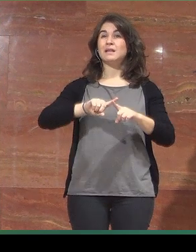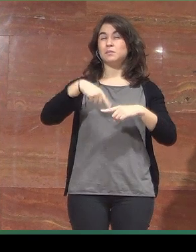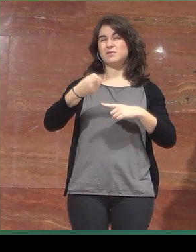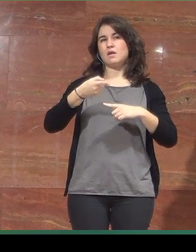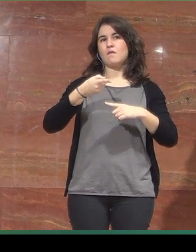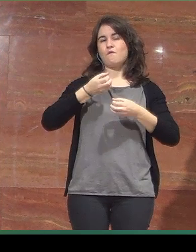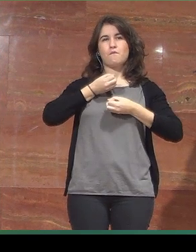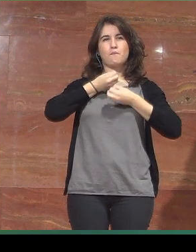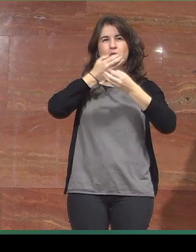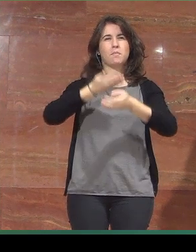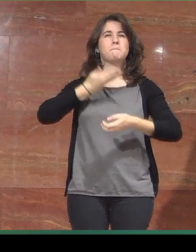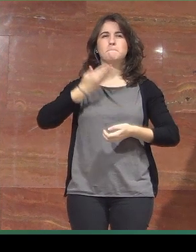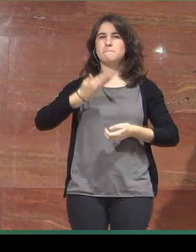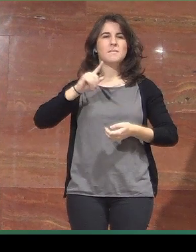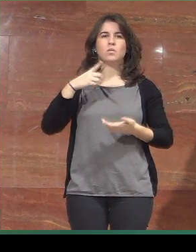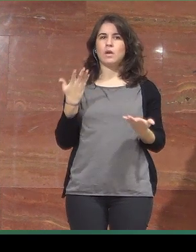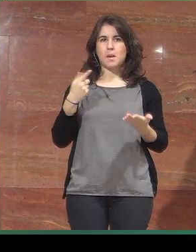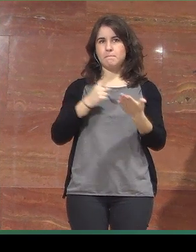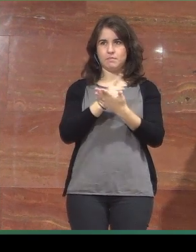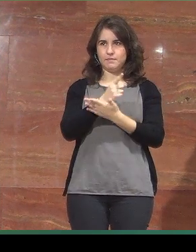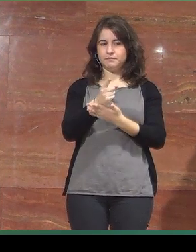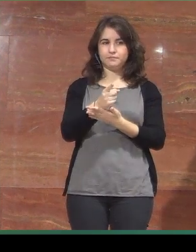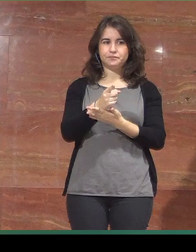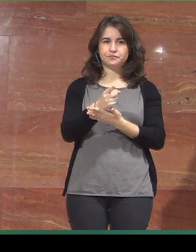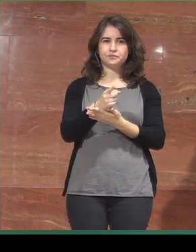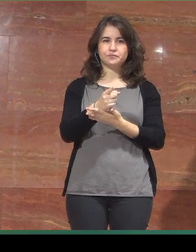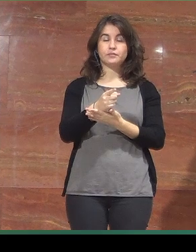mapping, was centrally located